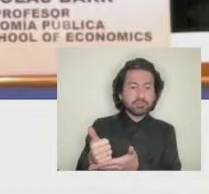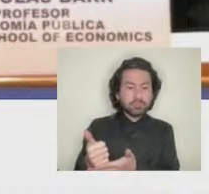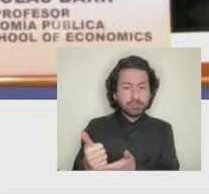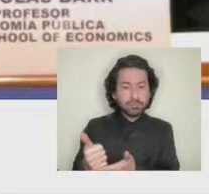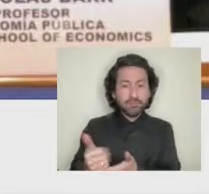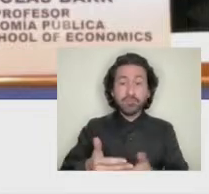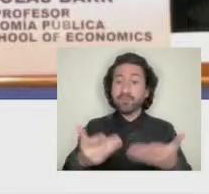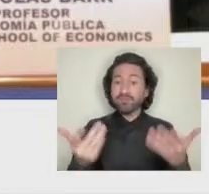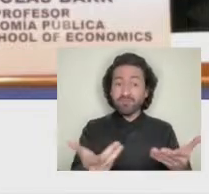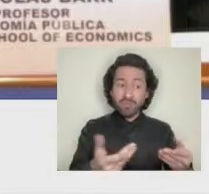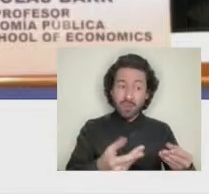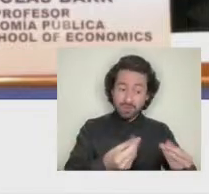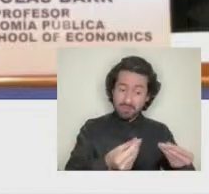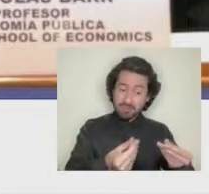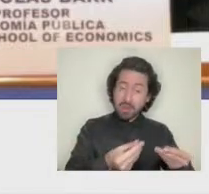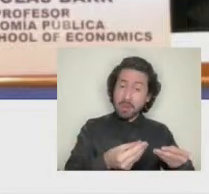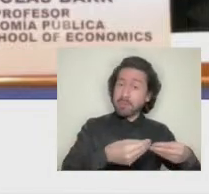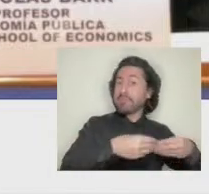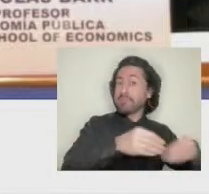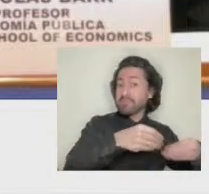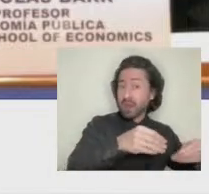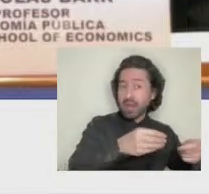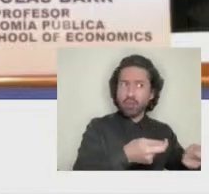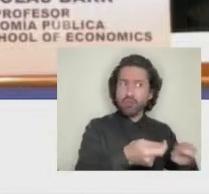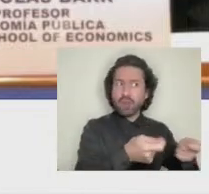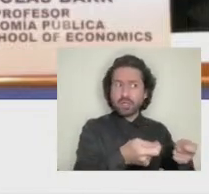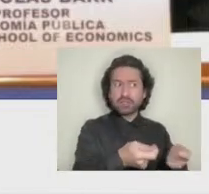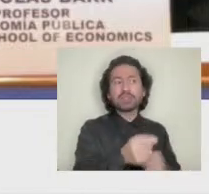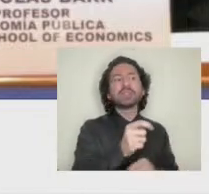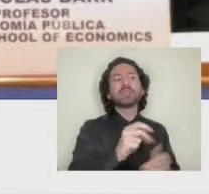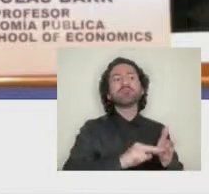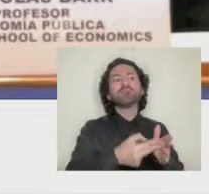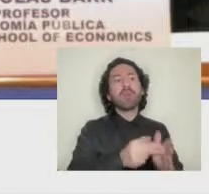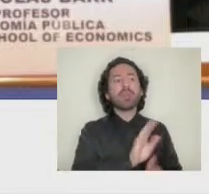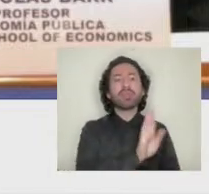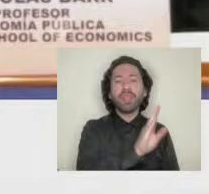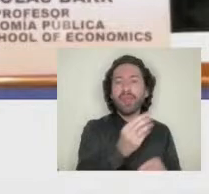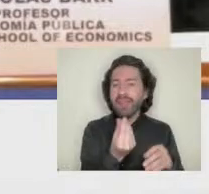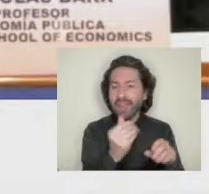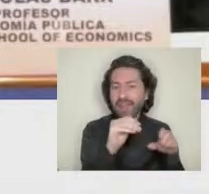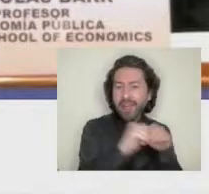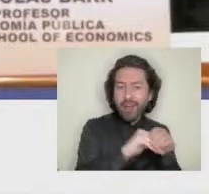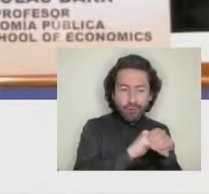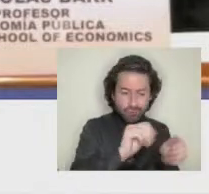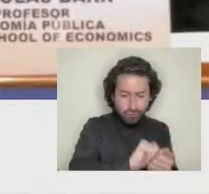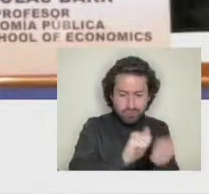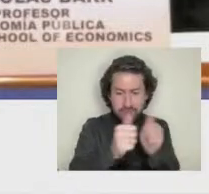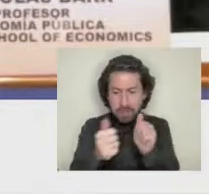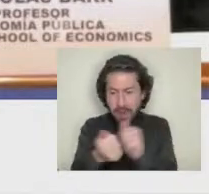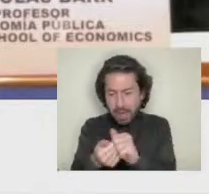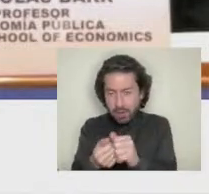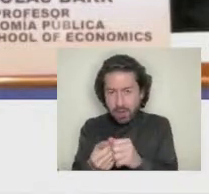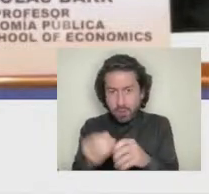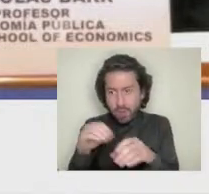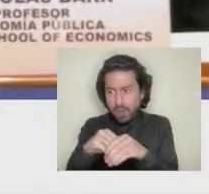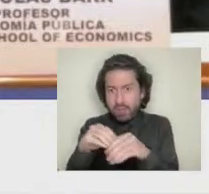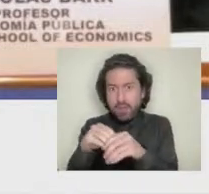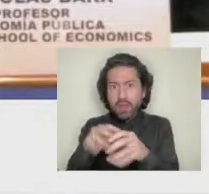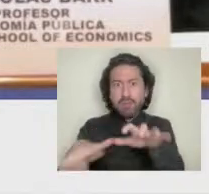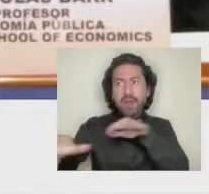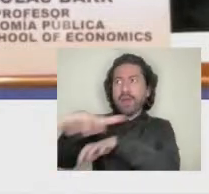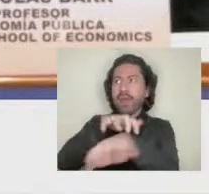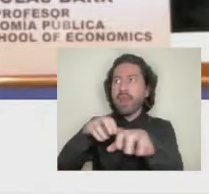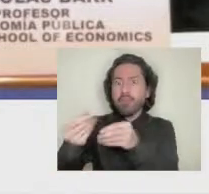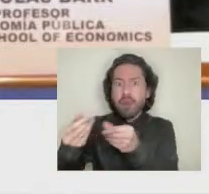task of translating your savings and mine into productive investment. Financial markets work best when you've got